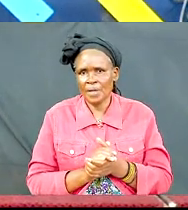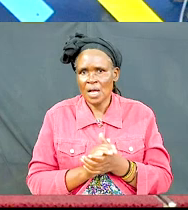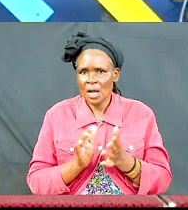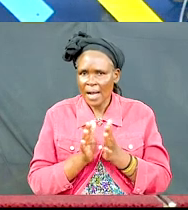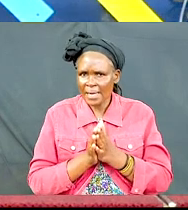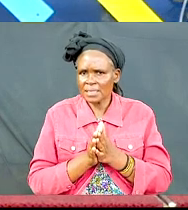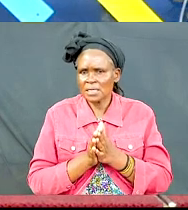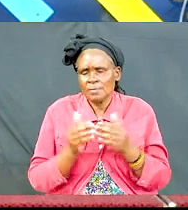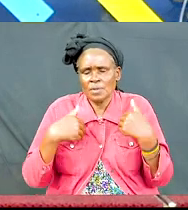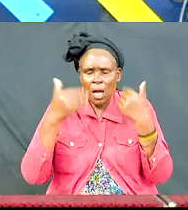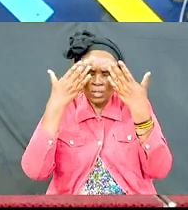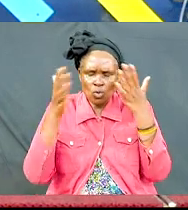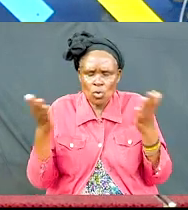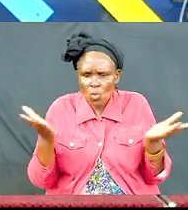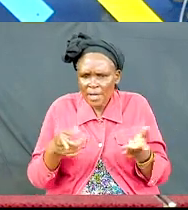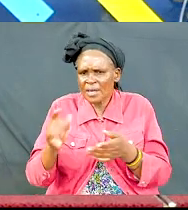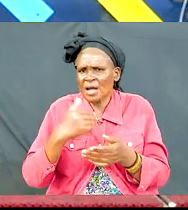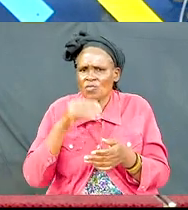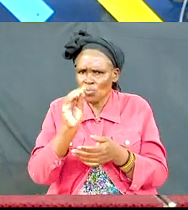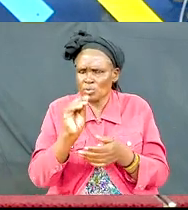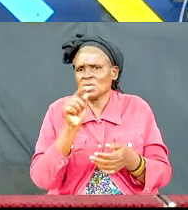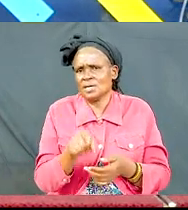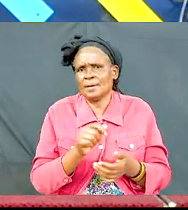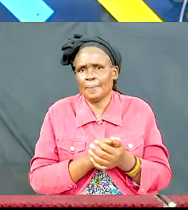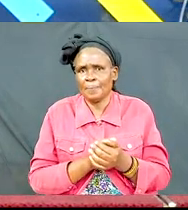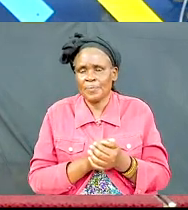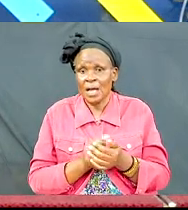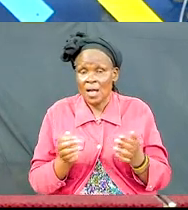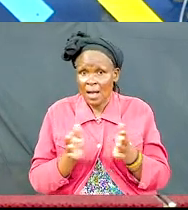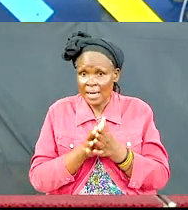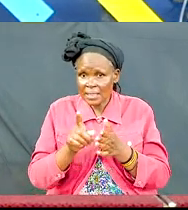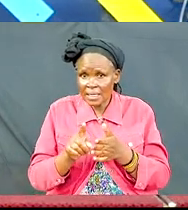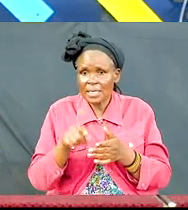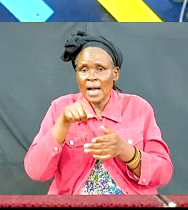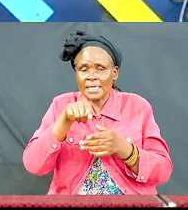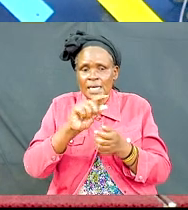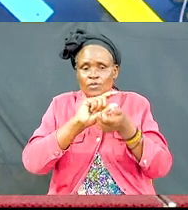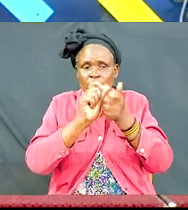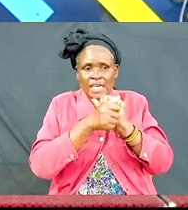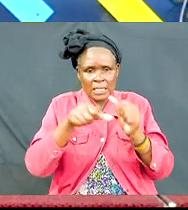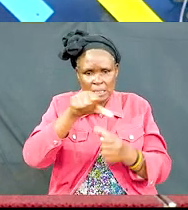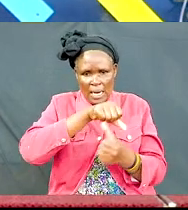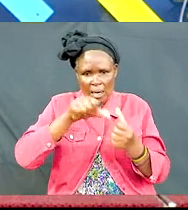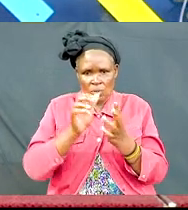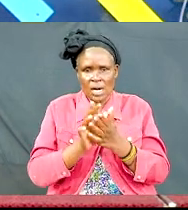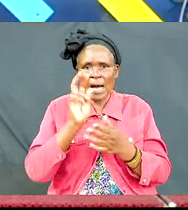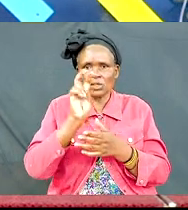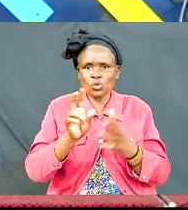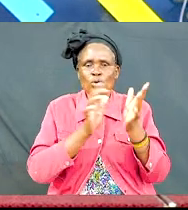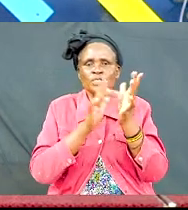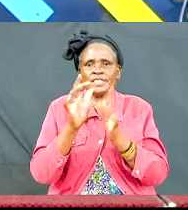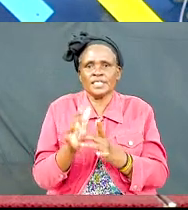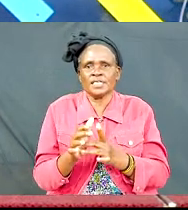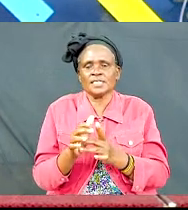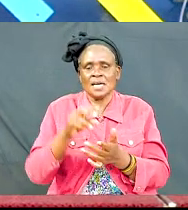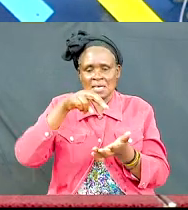know where they have put him. At this, she turned around and saw Jesus